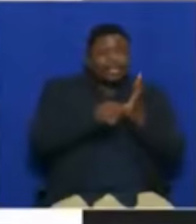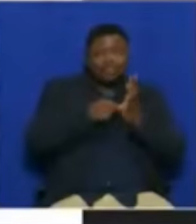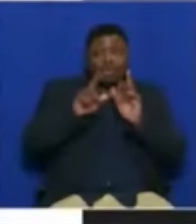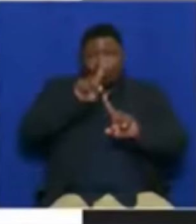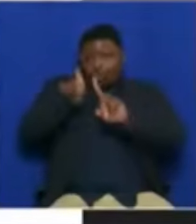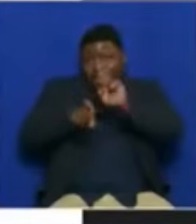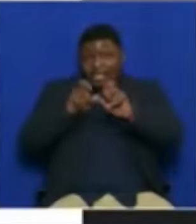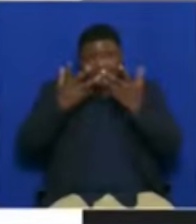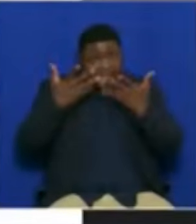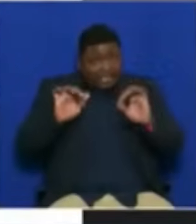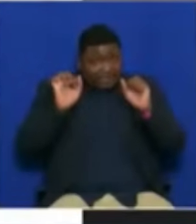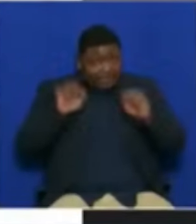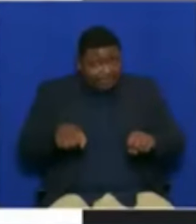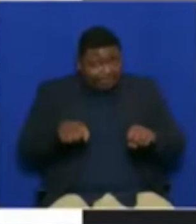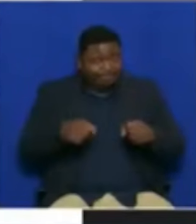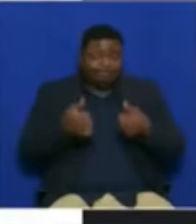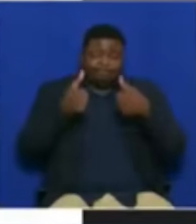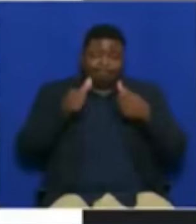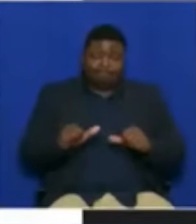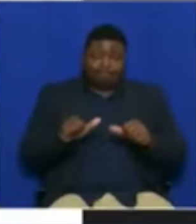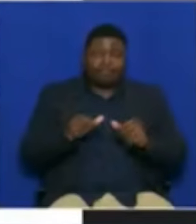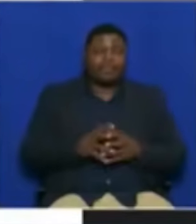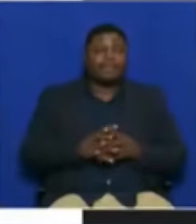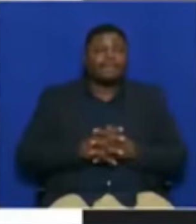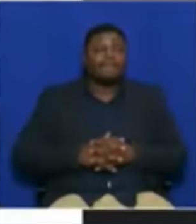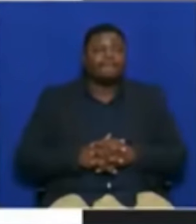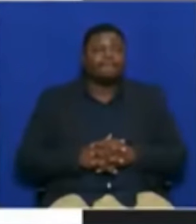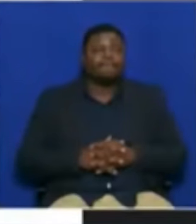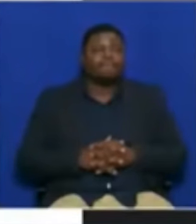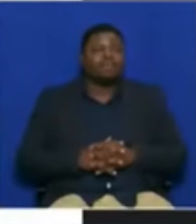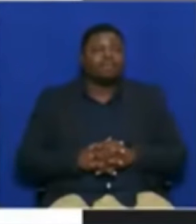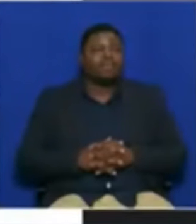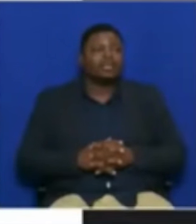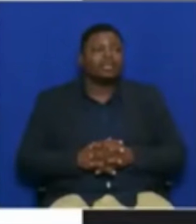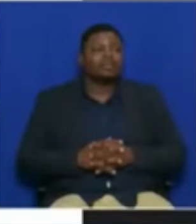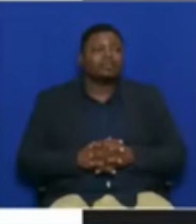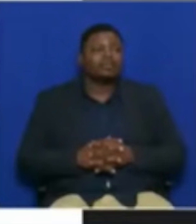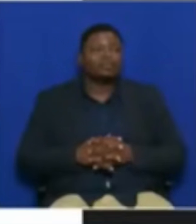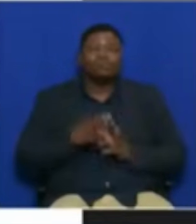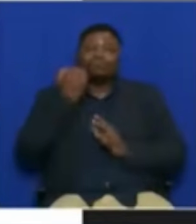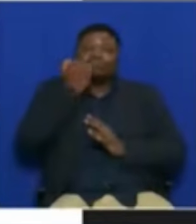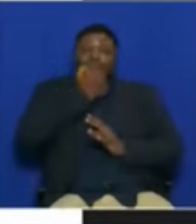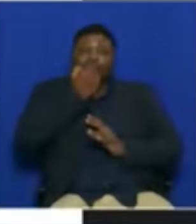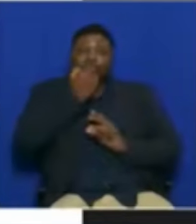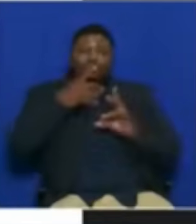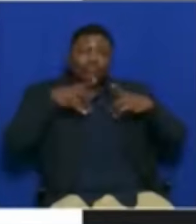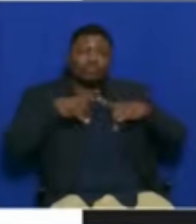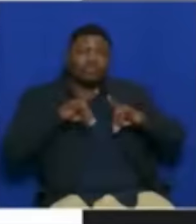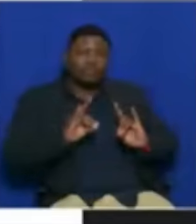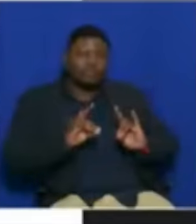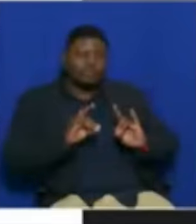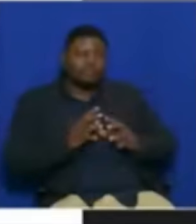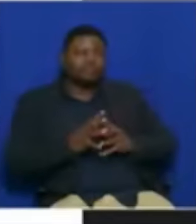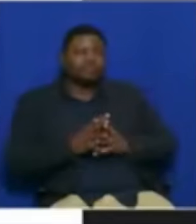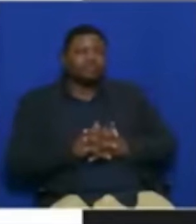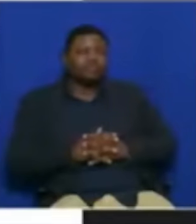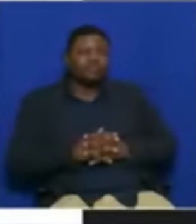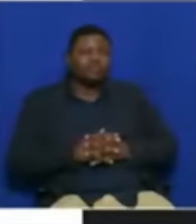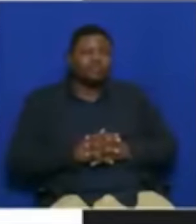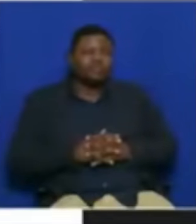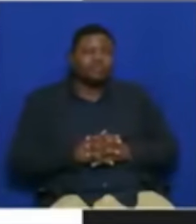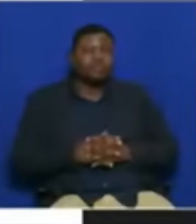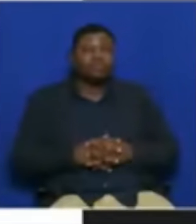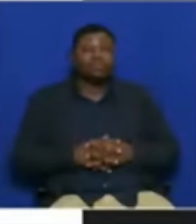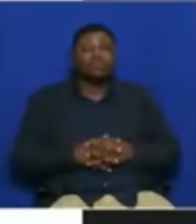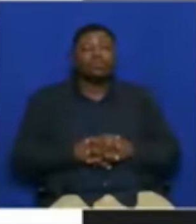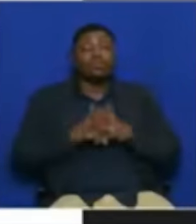Now, Sorry, Chair. yes. Yeah, it was with regards to the letter that has his name on